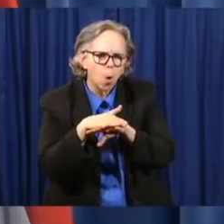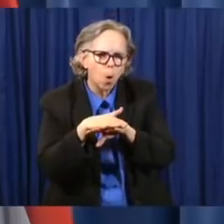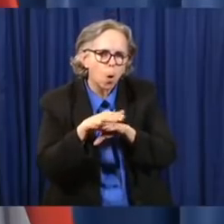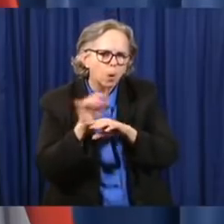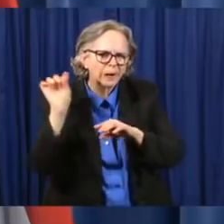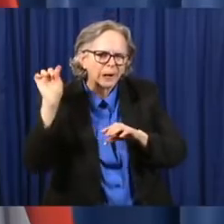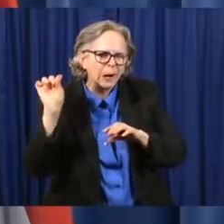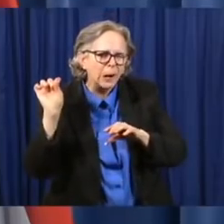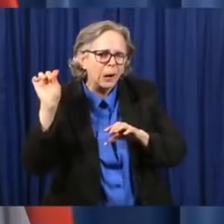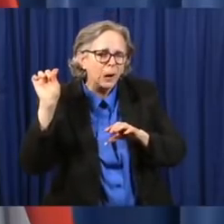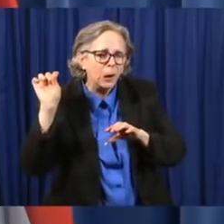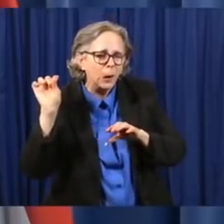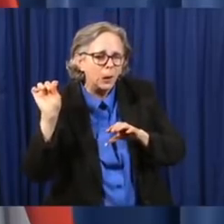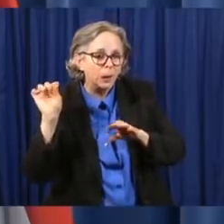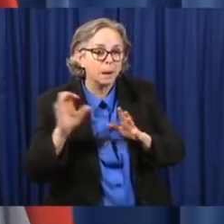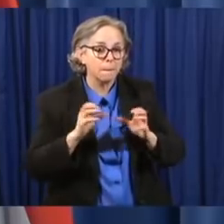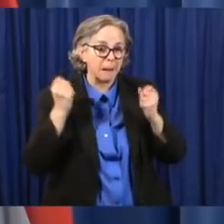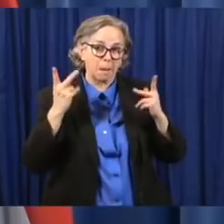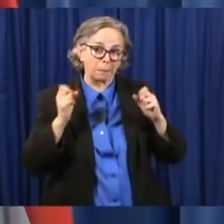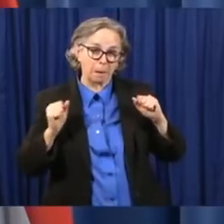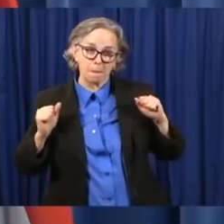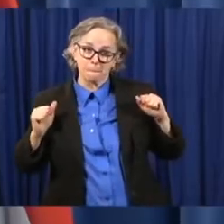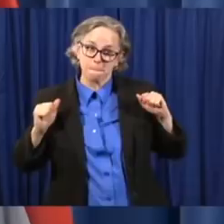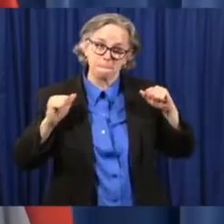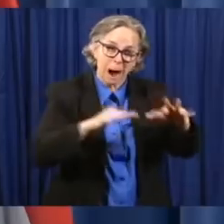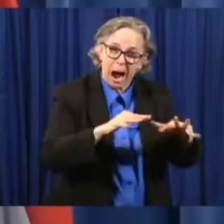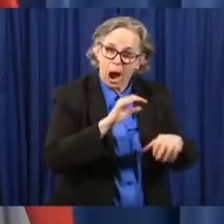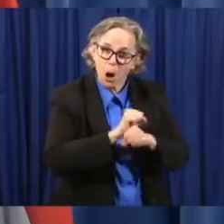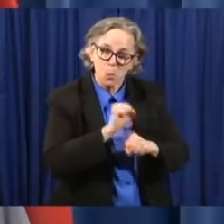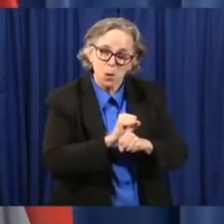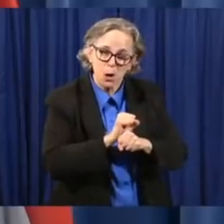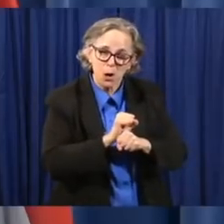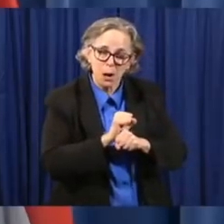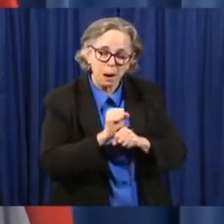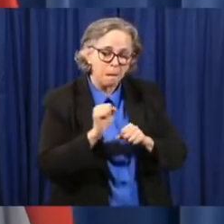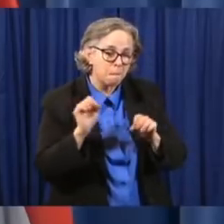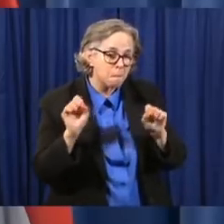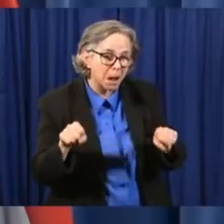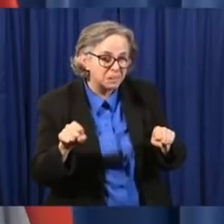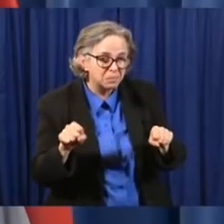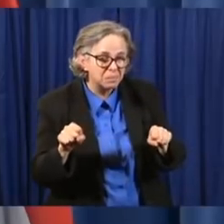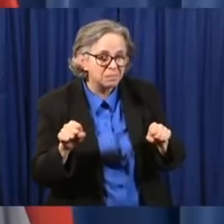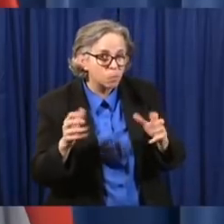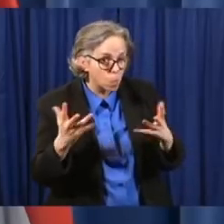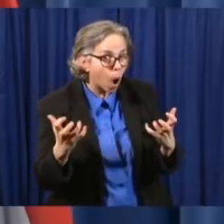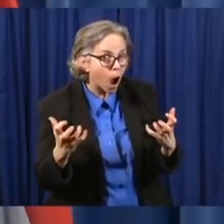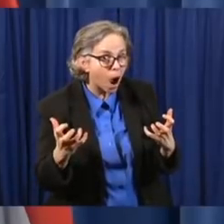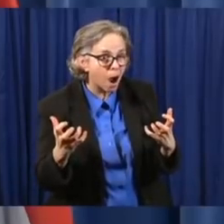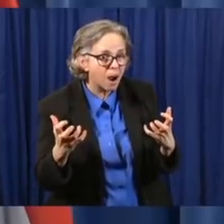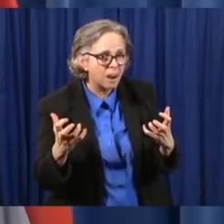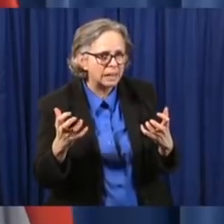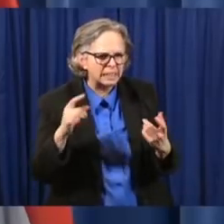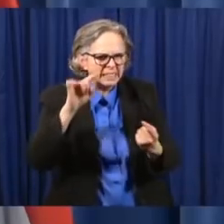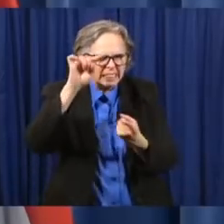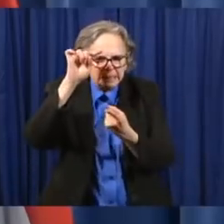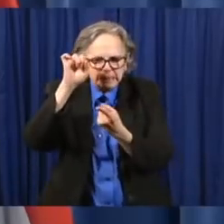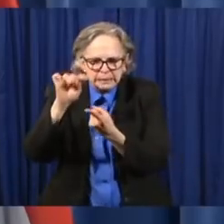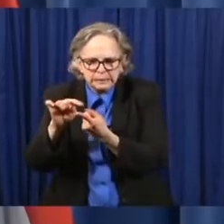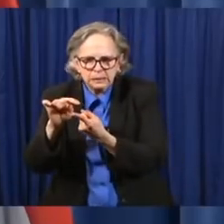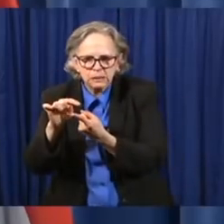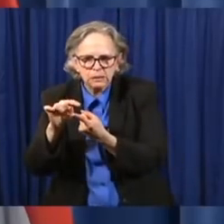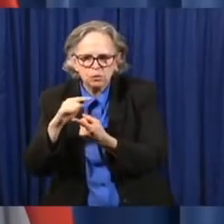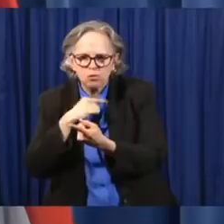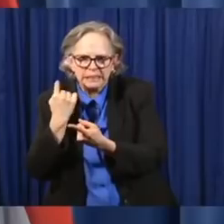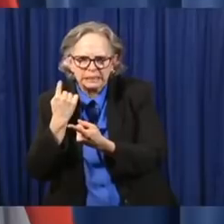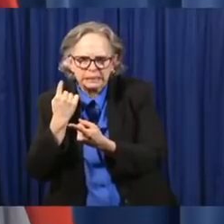work with the least health damage, understanding that when we